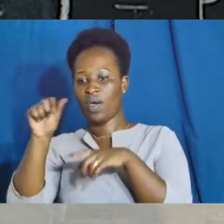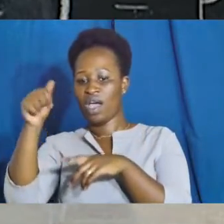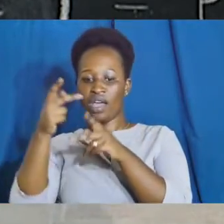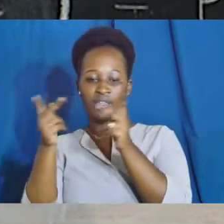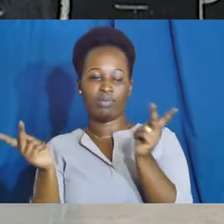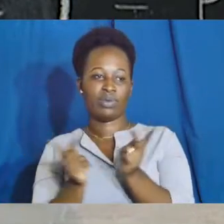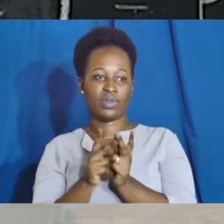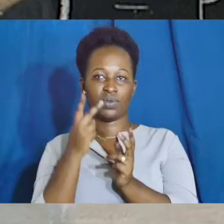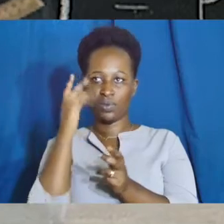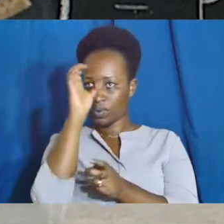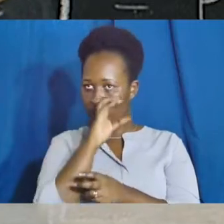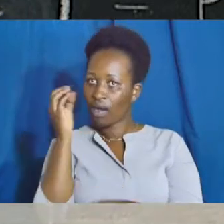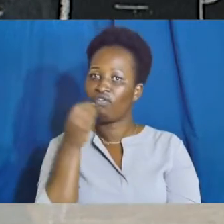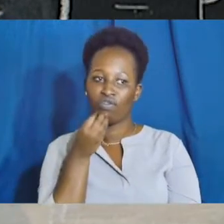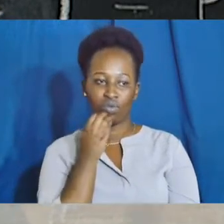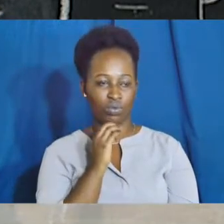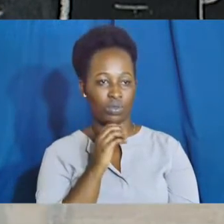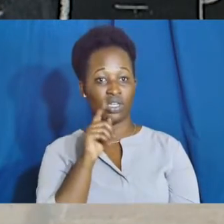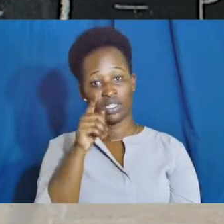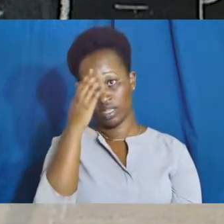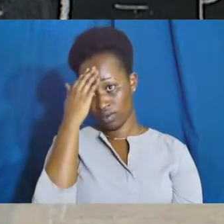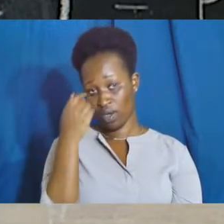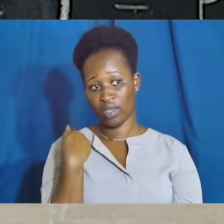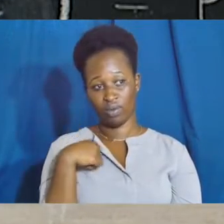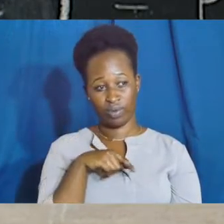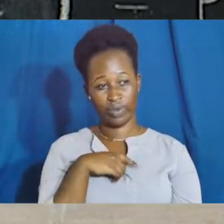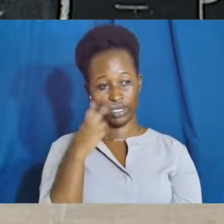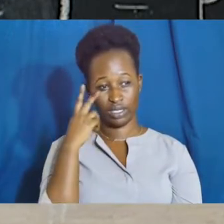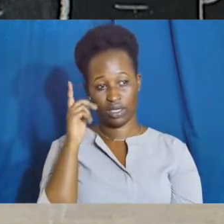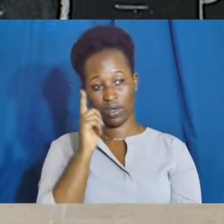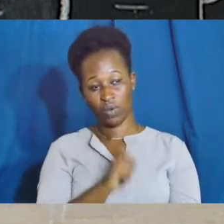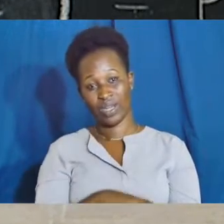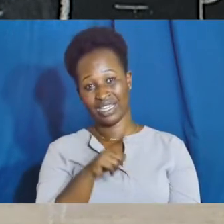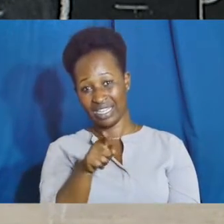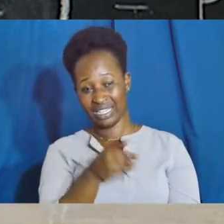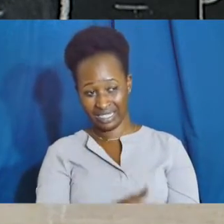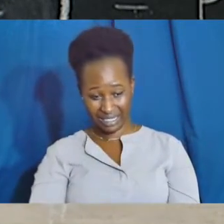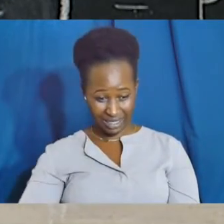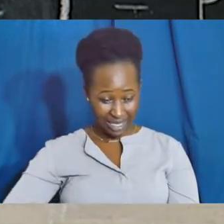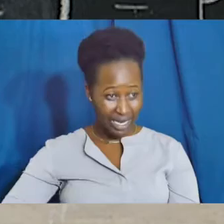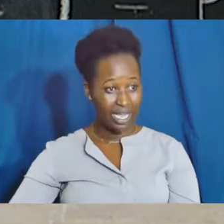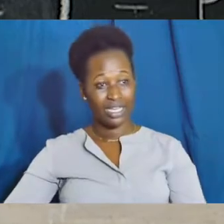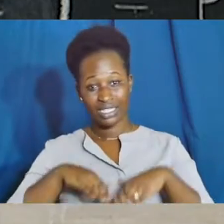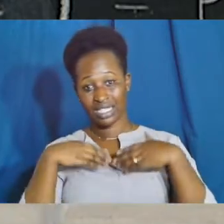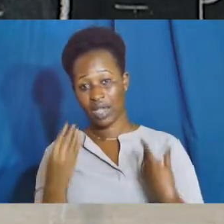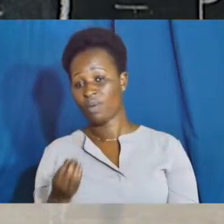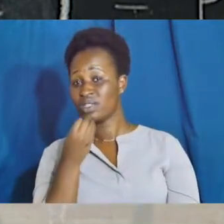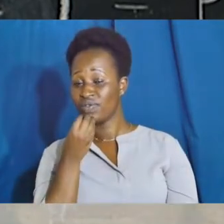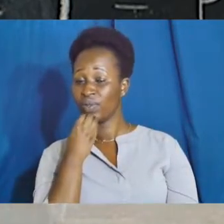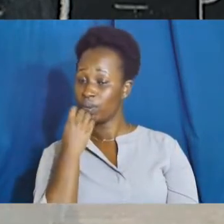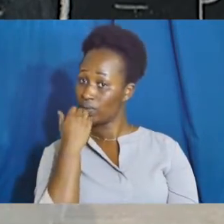to look for food. That's why we see when there is famine or when there is no food in a